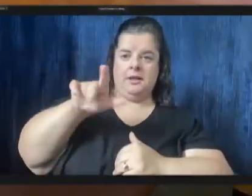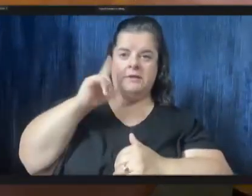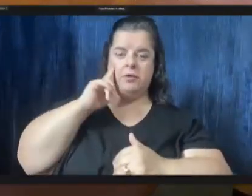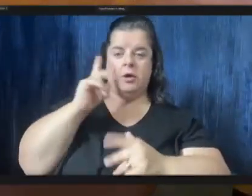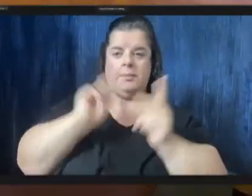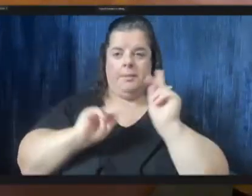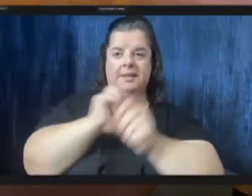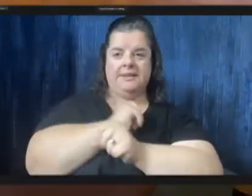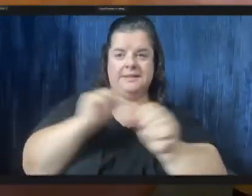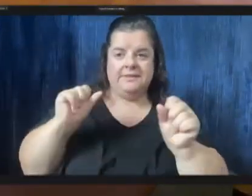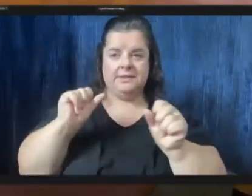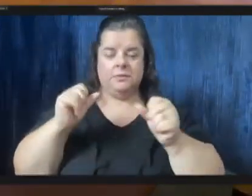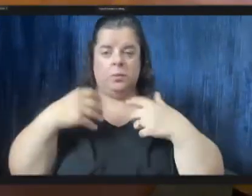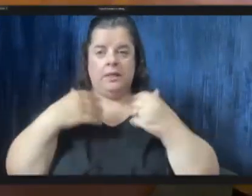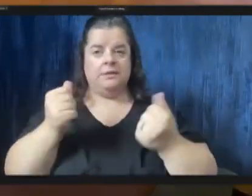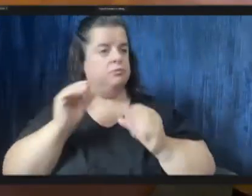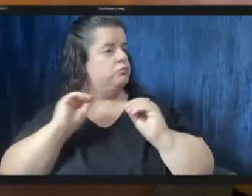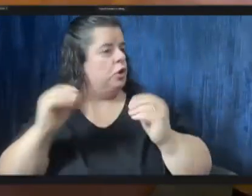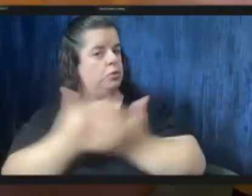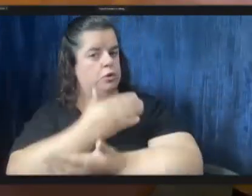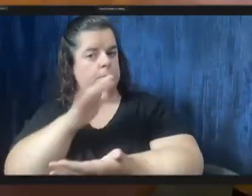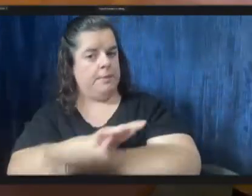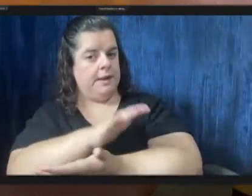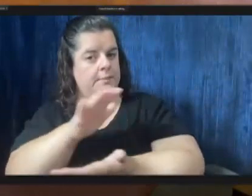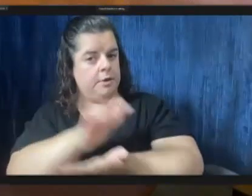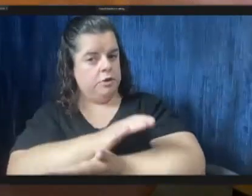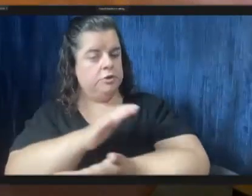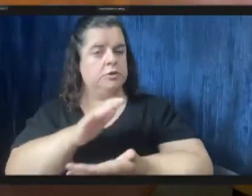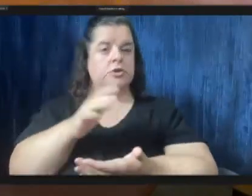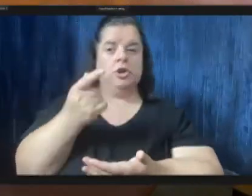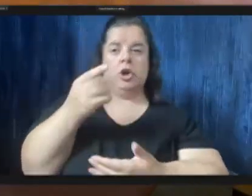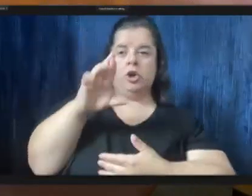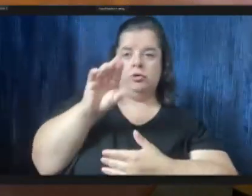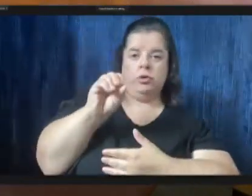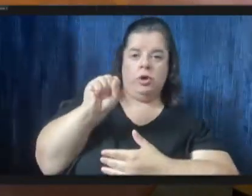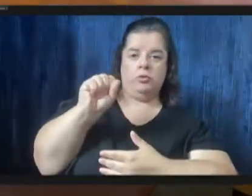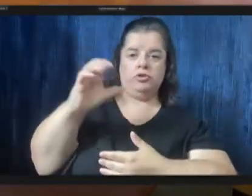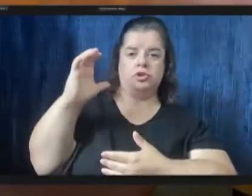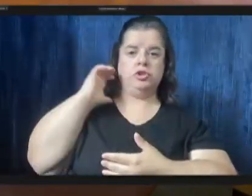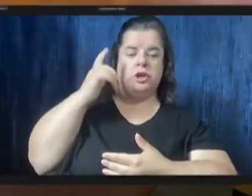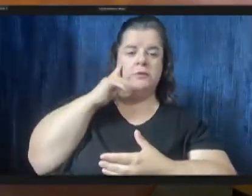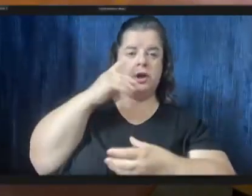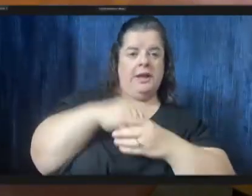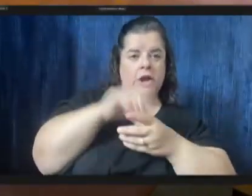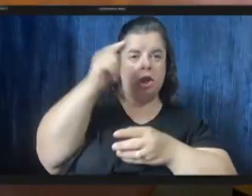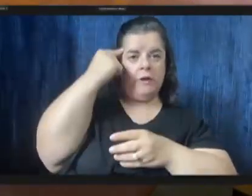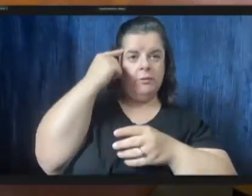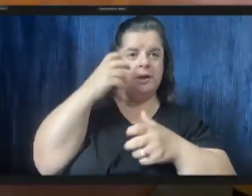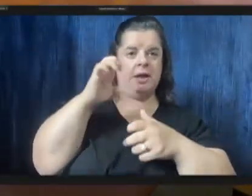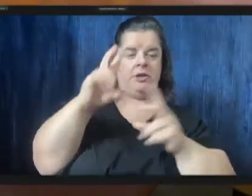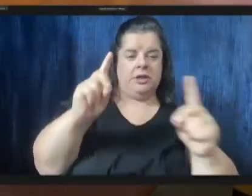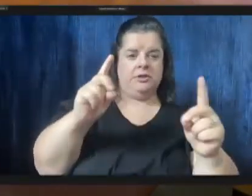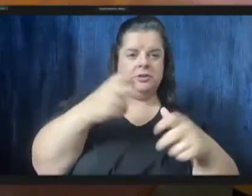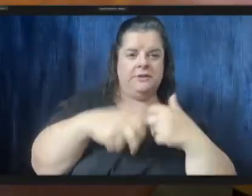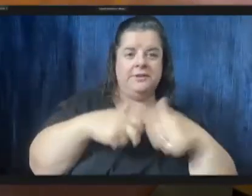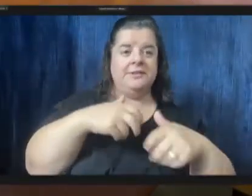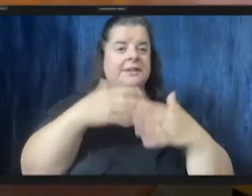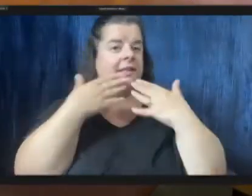Wellness. No new papers, Mr. Thank you Chair. very much. Councilwoman Gross, Chair of Intergovernmental and Educational Affairs. Mr. Pro Tem? Thank